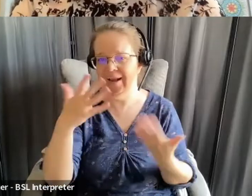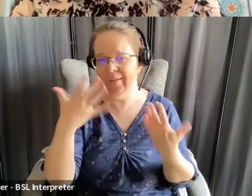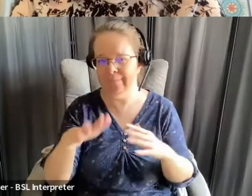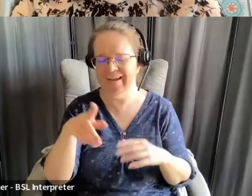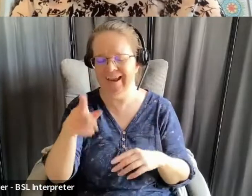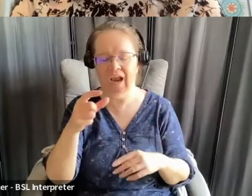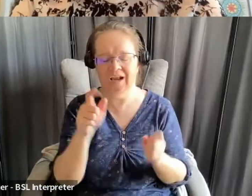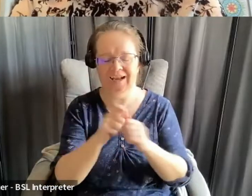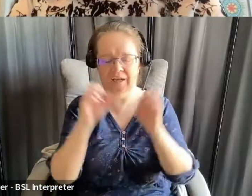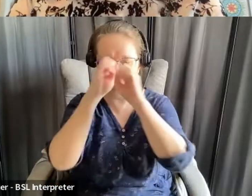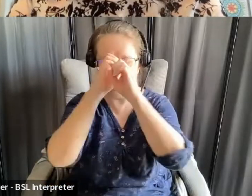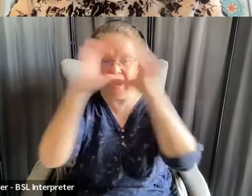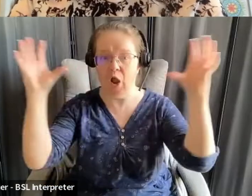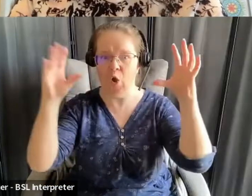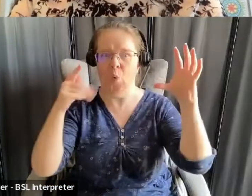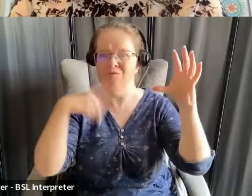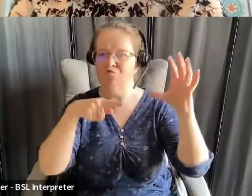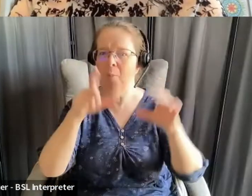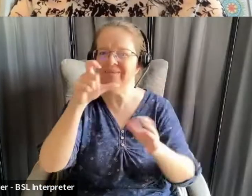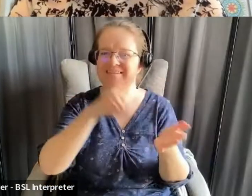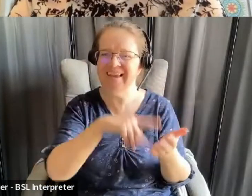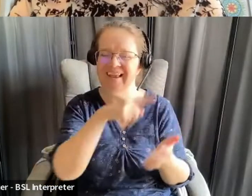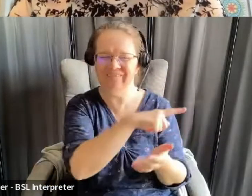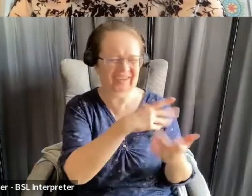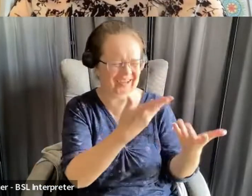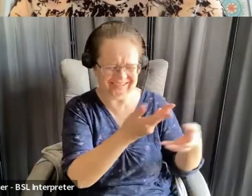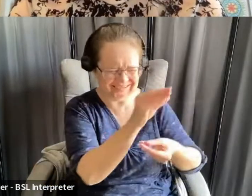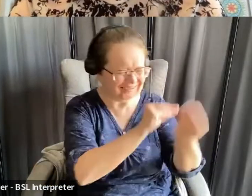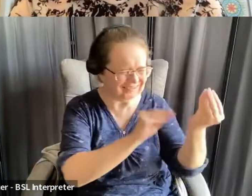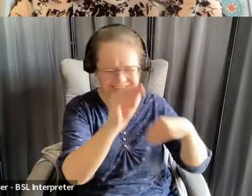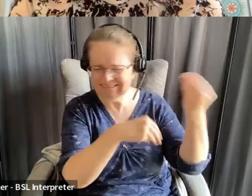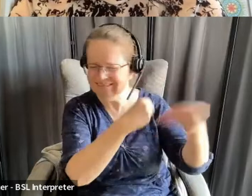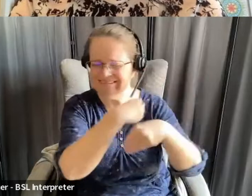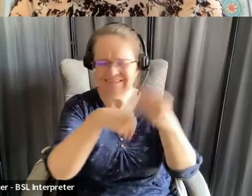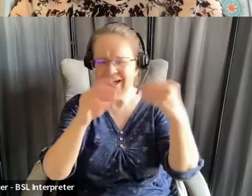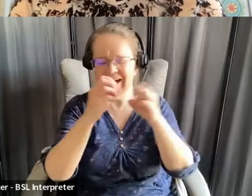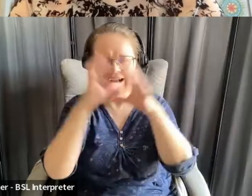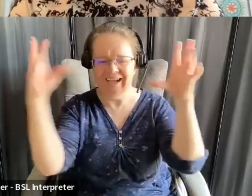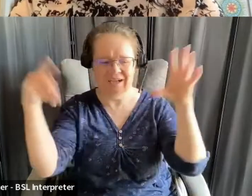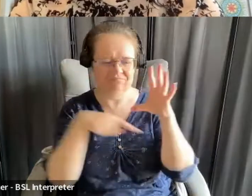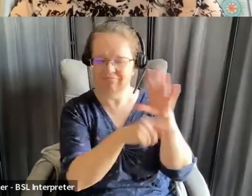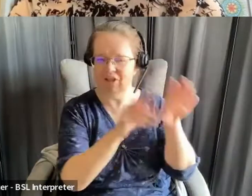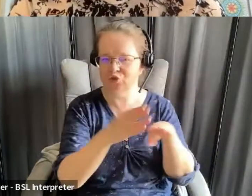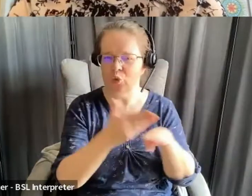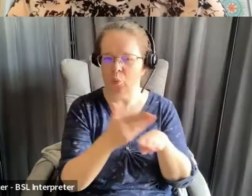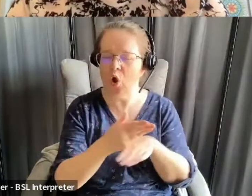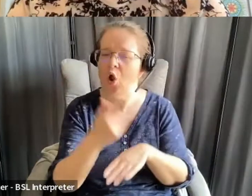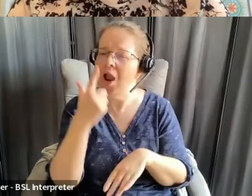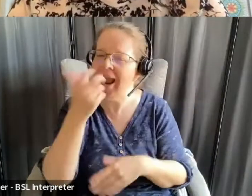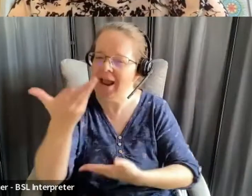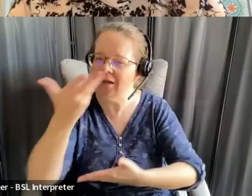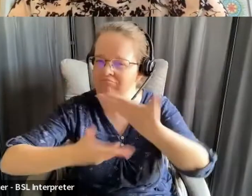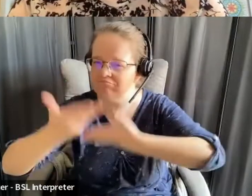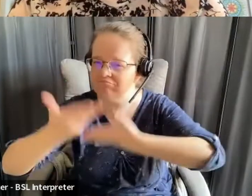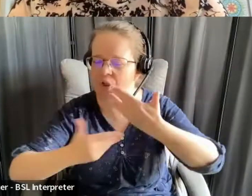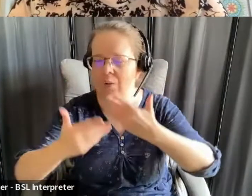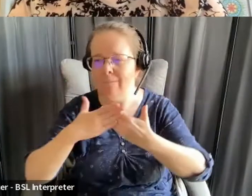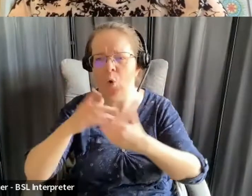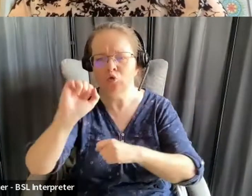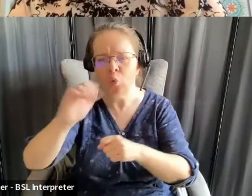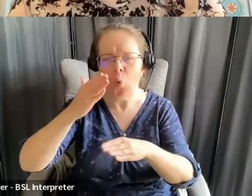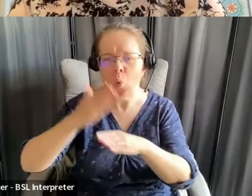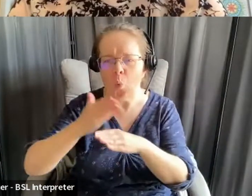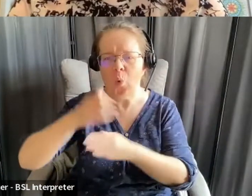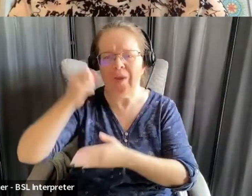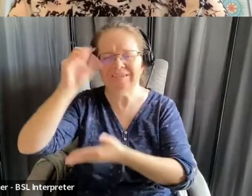point for you was the CV. But can you share with our viewers a little bit more about your career journey, the work experiences that you've had